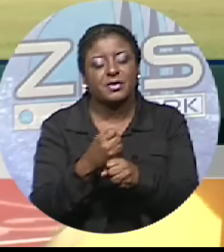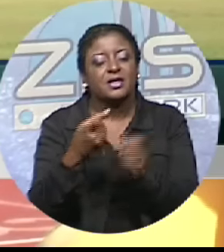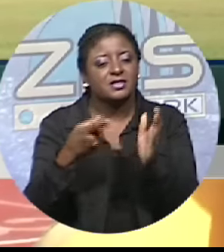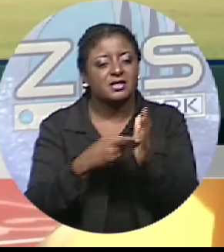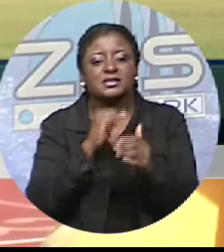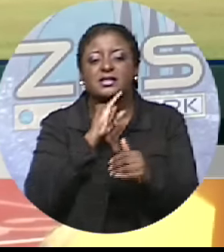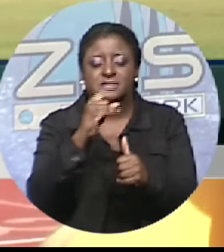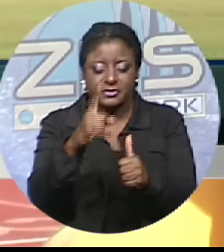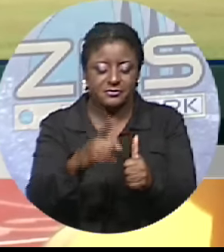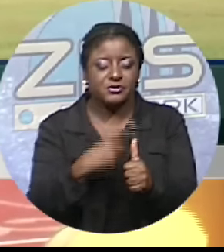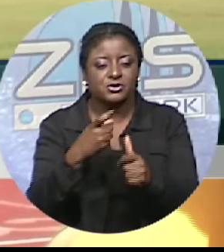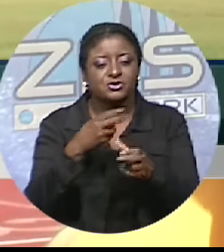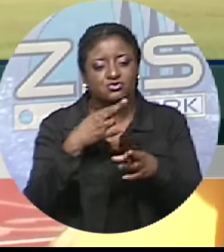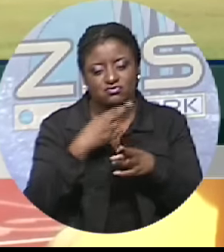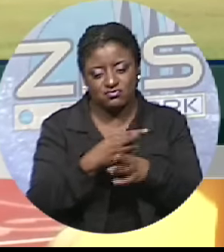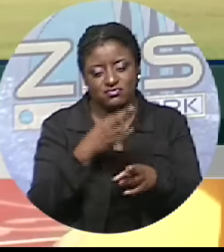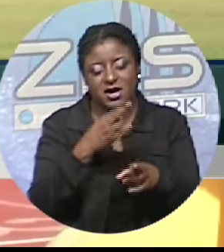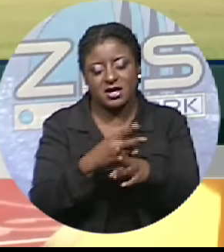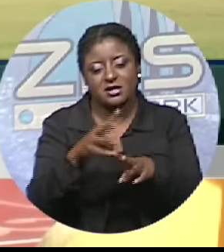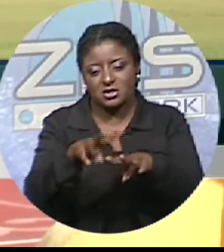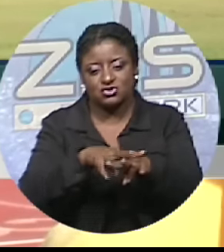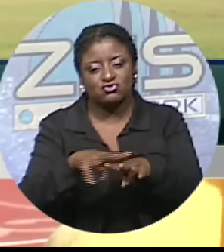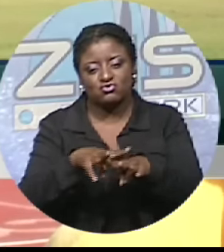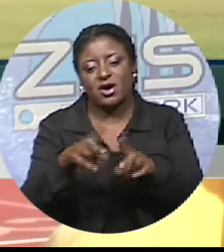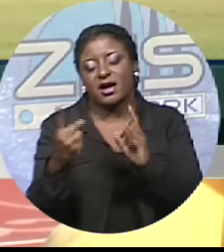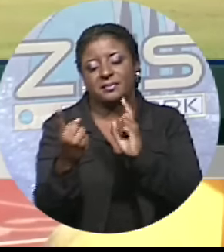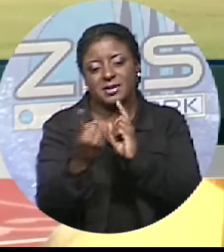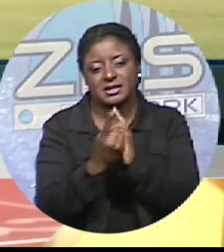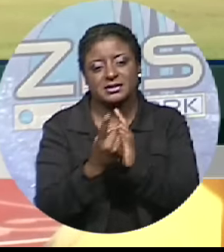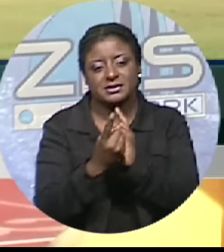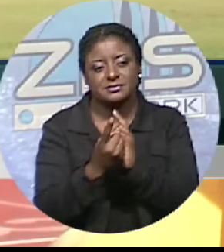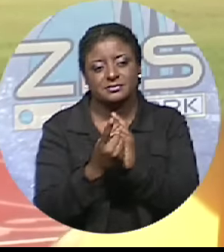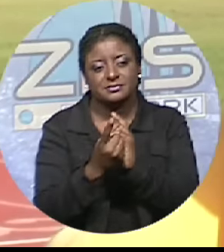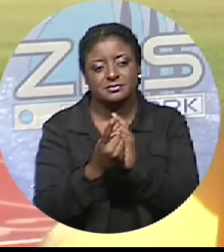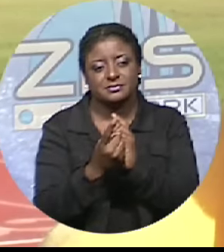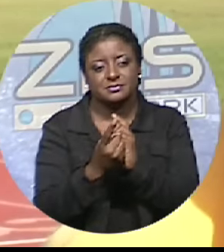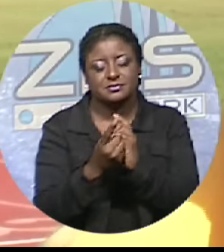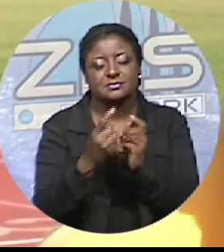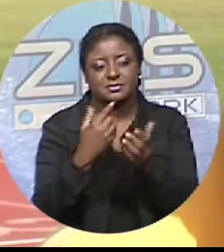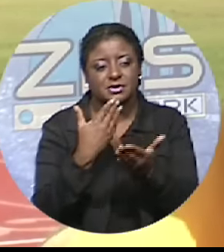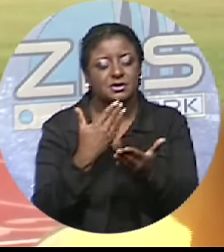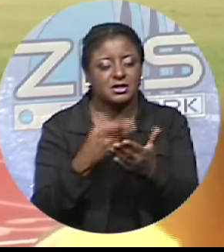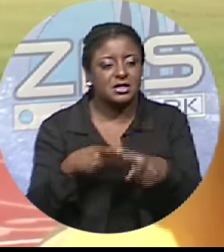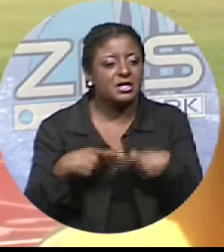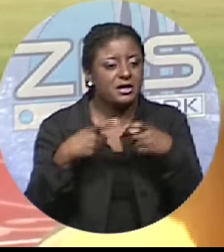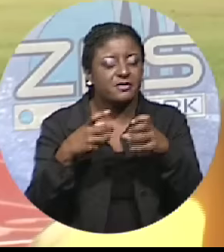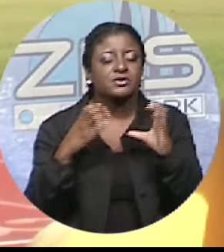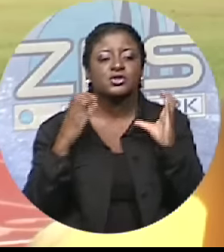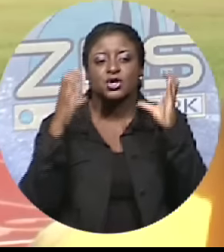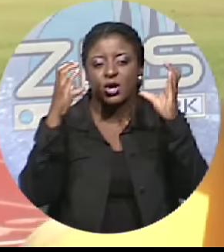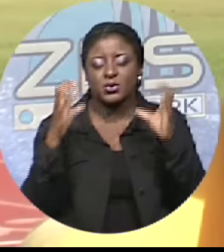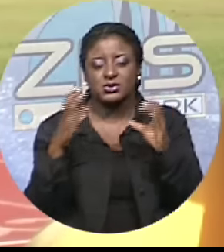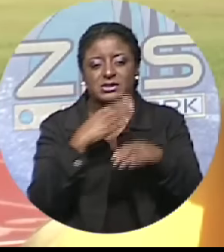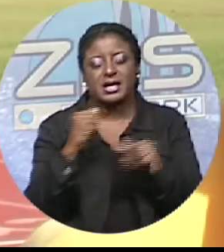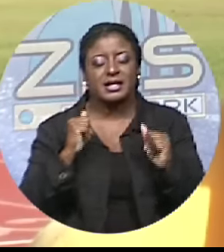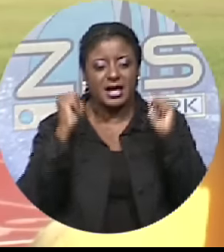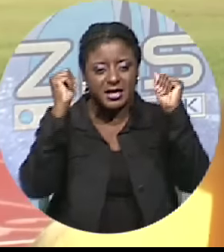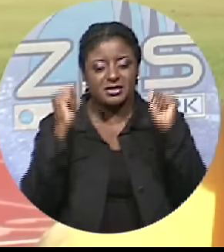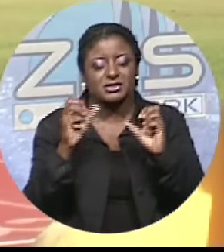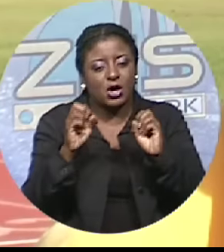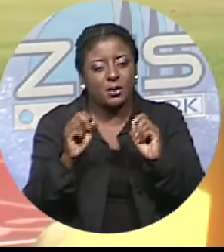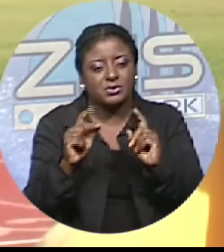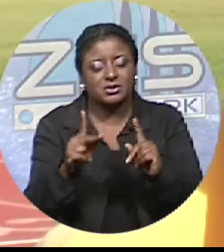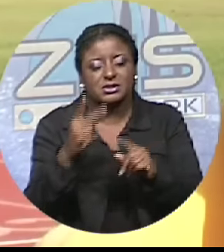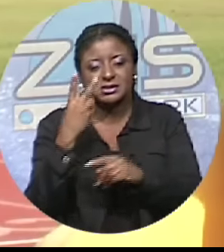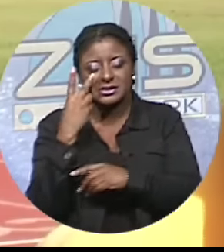first regular track meet with the one, the two, the four, and so forth. And I think especially because it gives the coach and athlete an opportunity to see where they are at